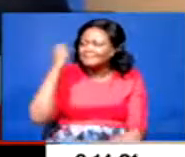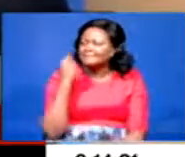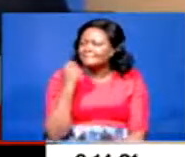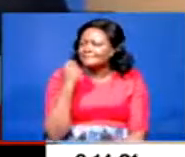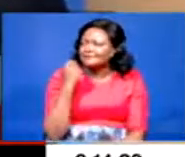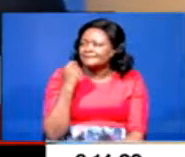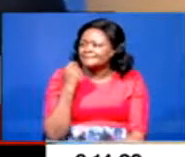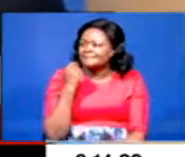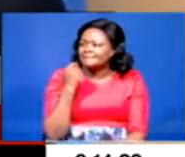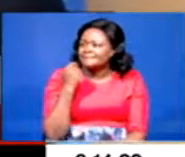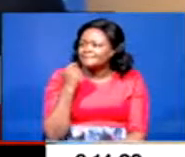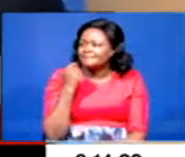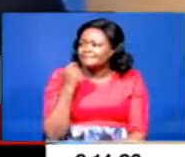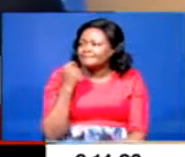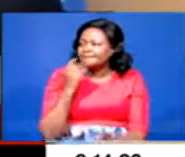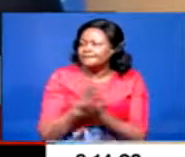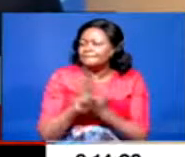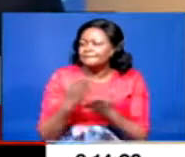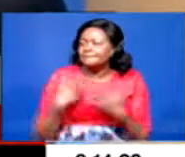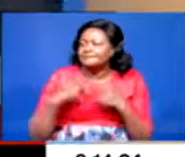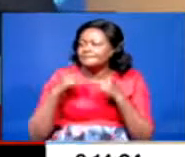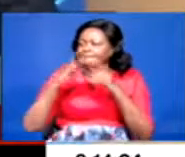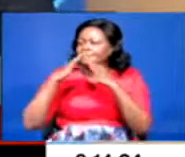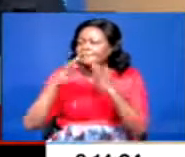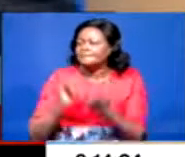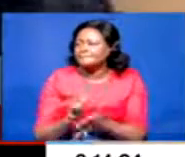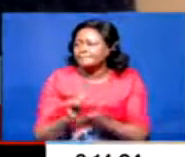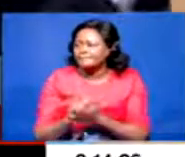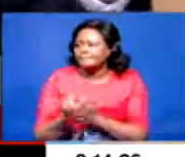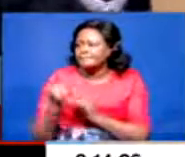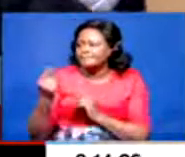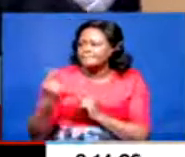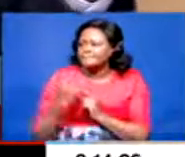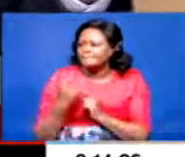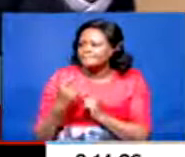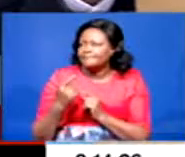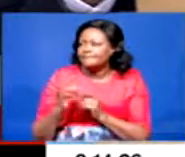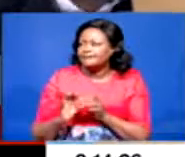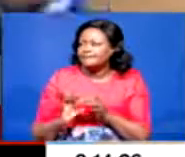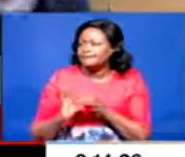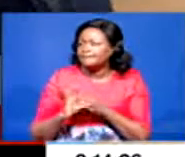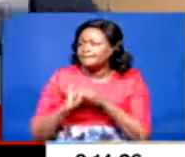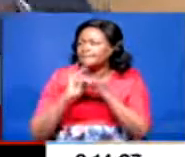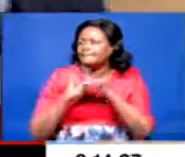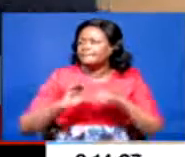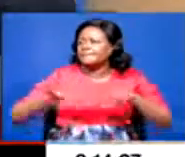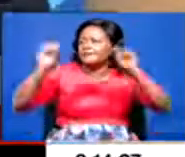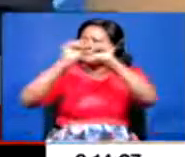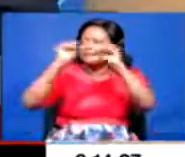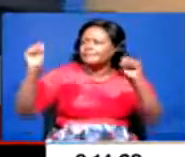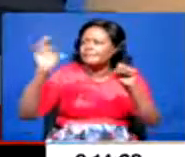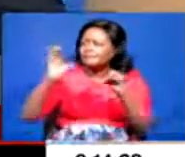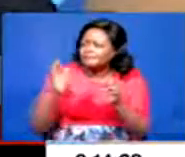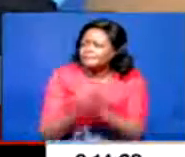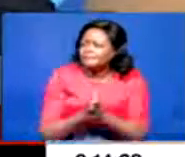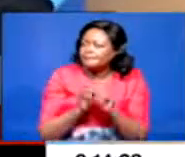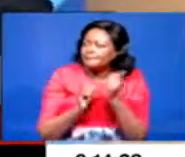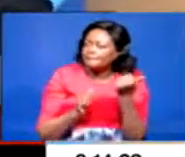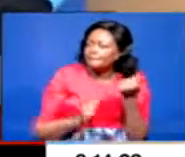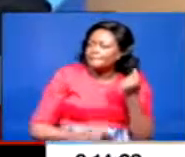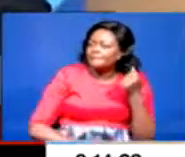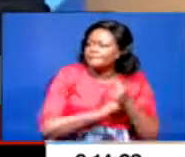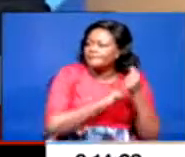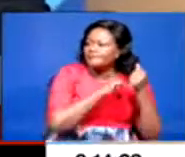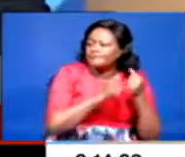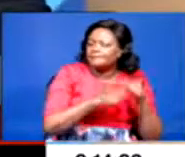had accusations of media houses that appear to be leaning towards a presidential candidate and the other towards another